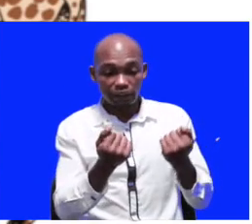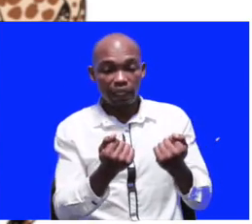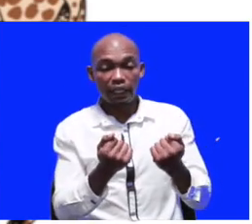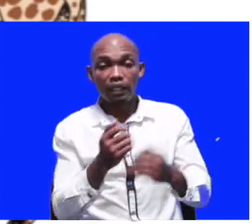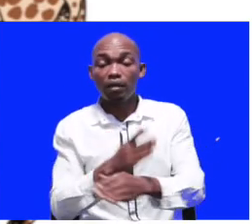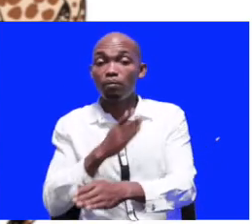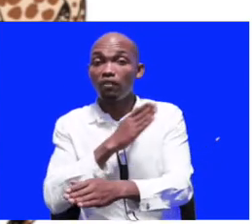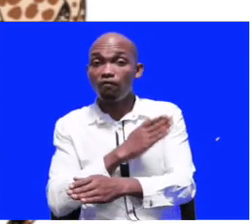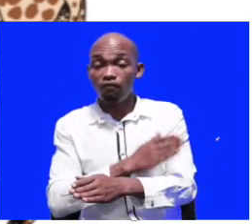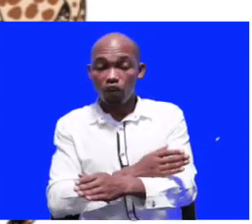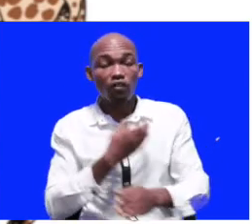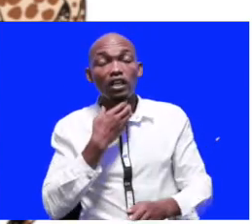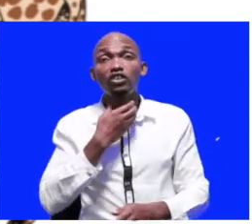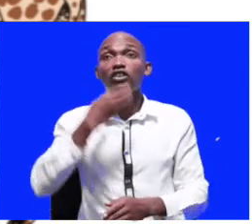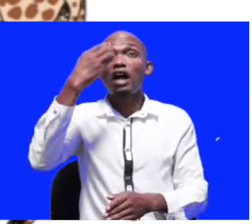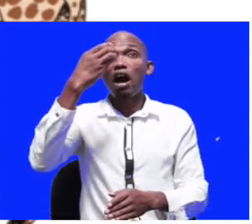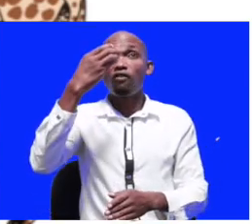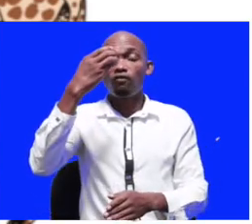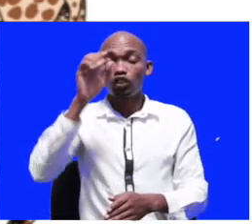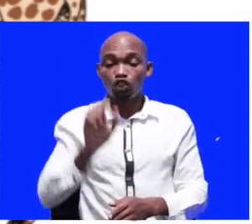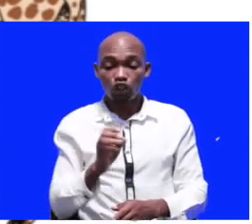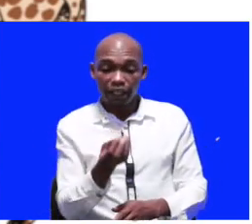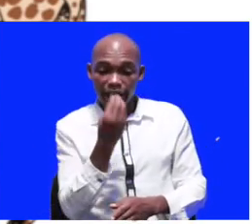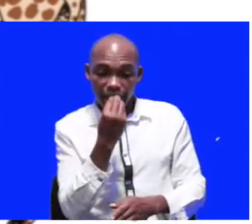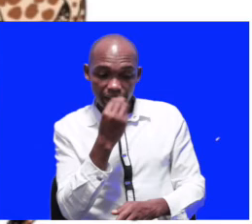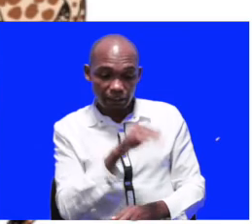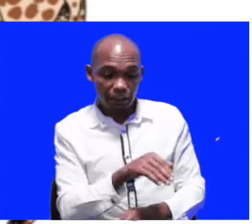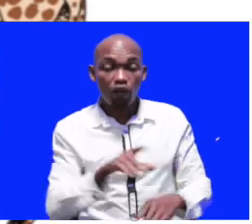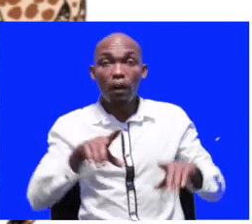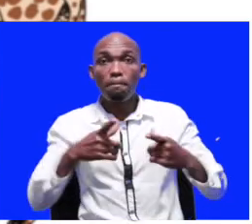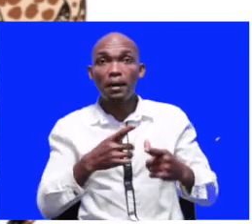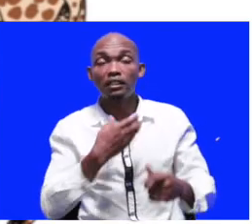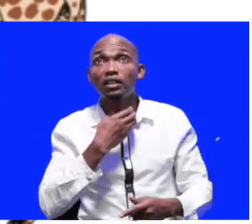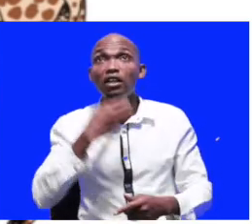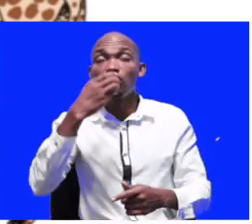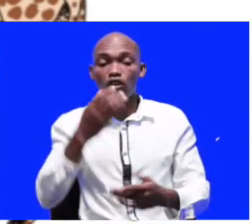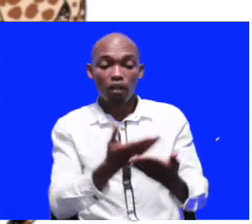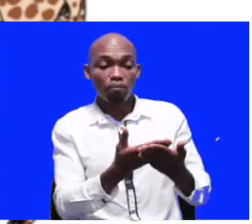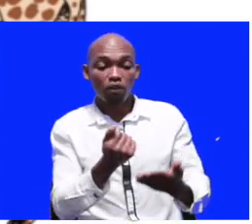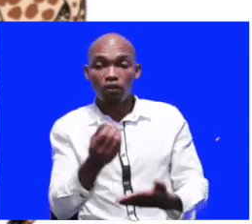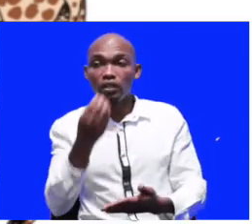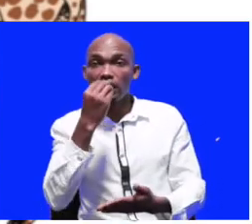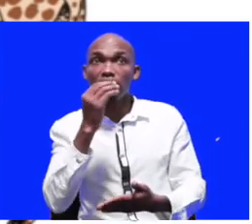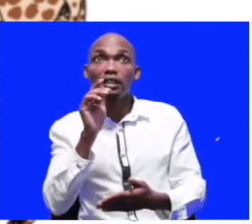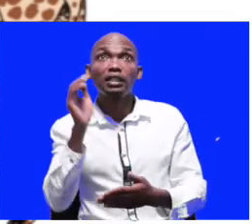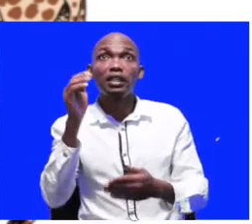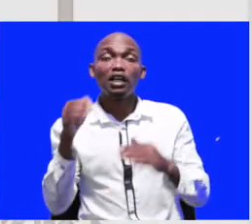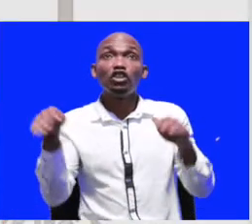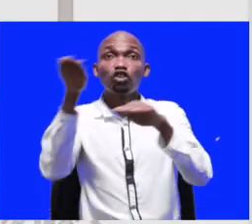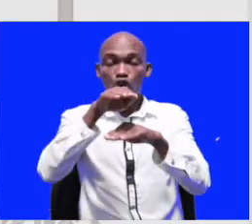passed on to their offspring. Hence, after a long time, giraffes developed the long necks they have today.